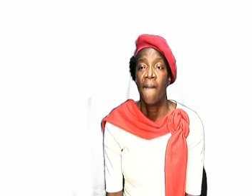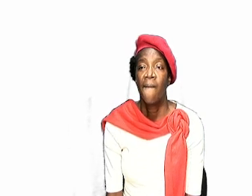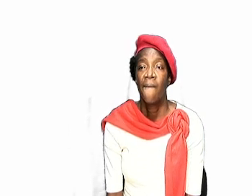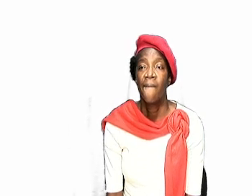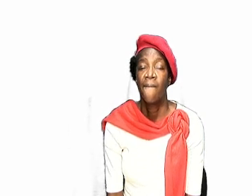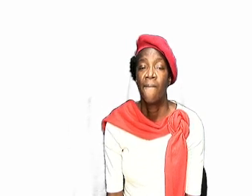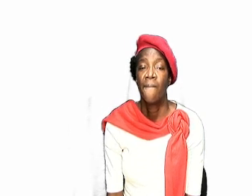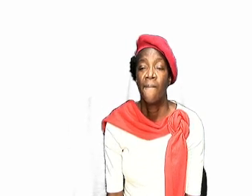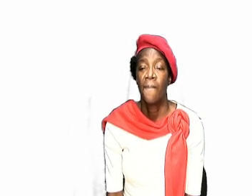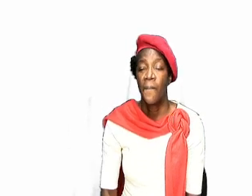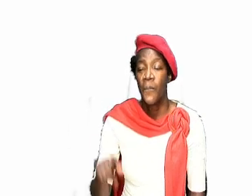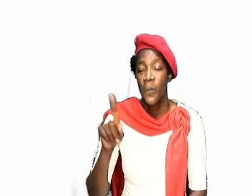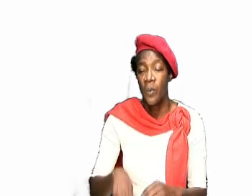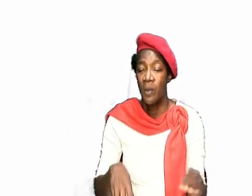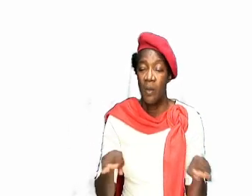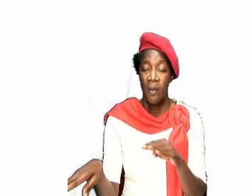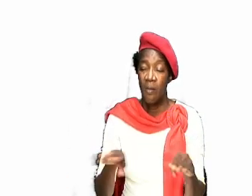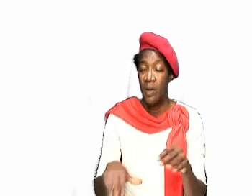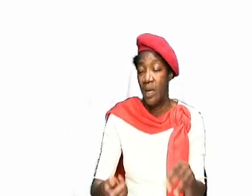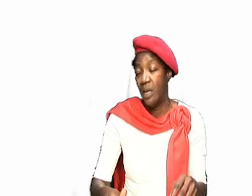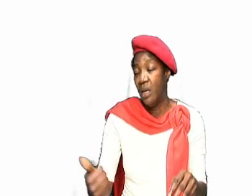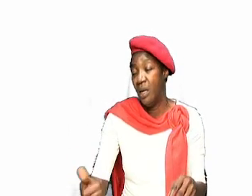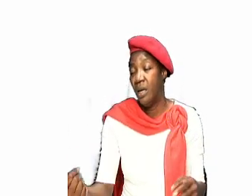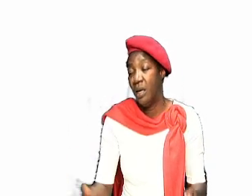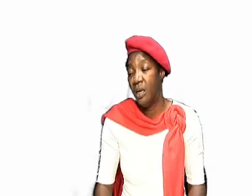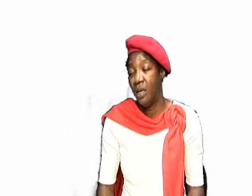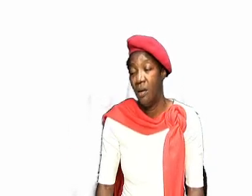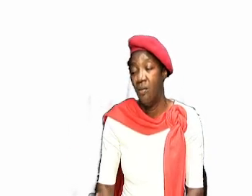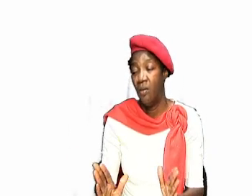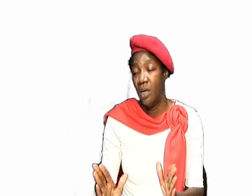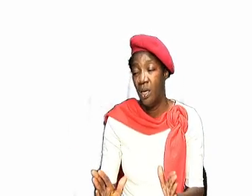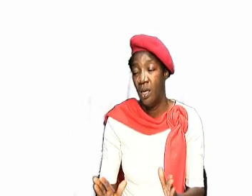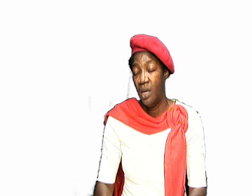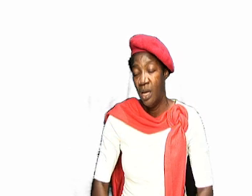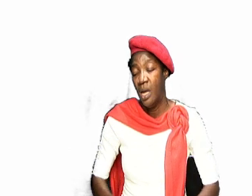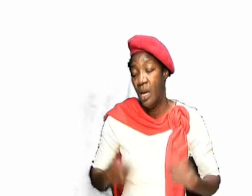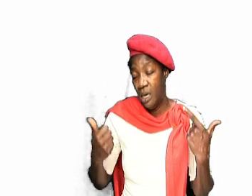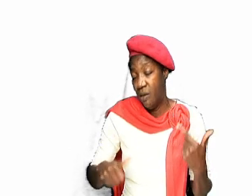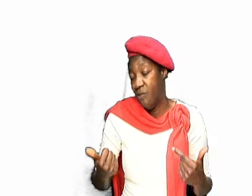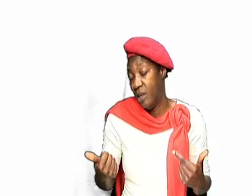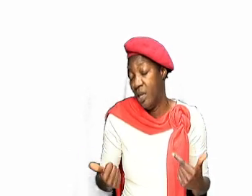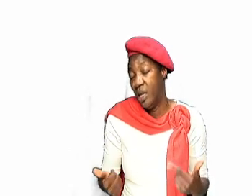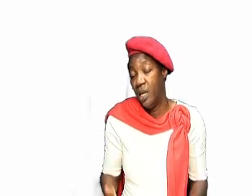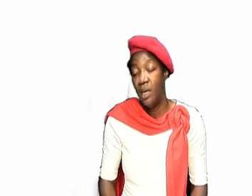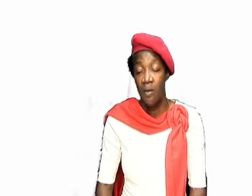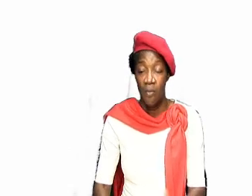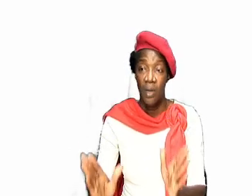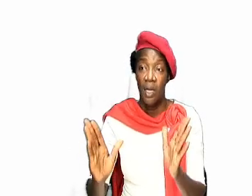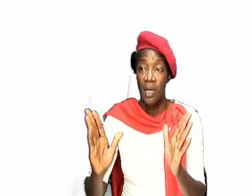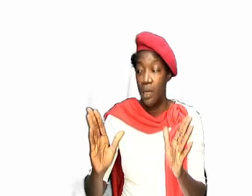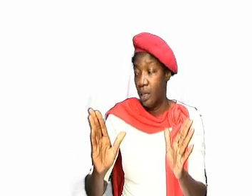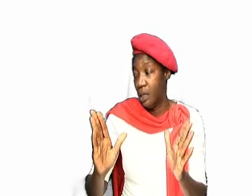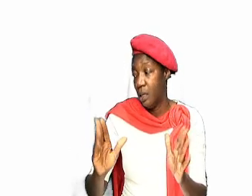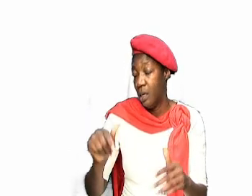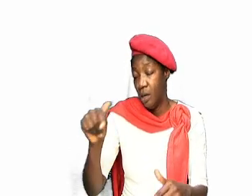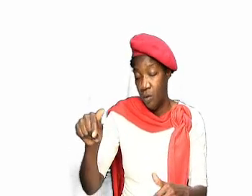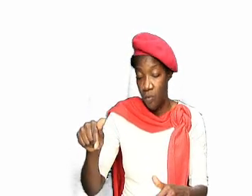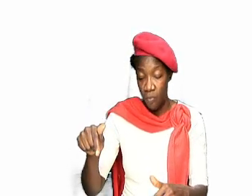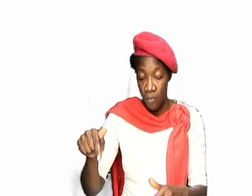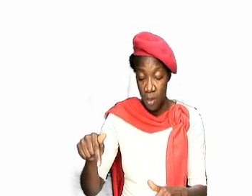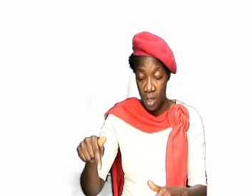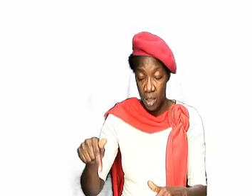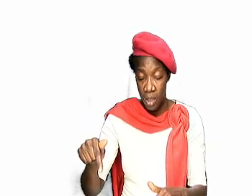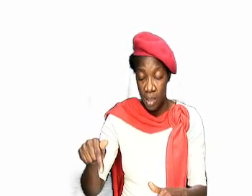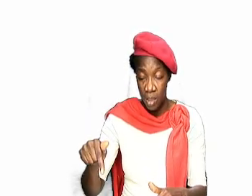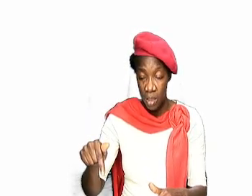So we can't walk any and anywhere. We can't live any and anywhere. We can't live, you know, with one foot inside of church,